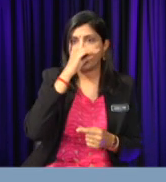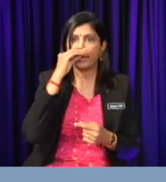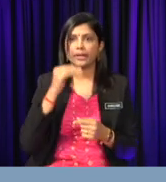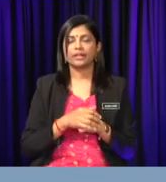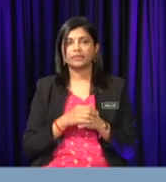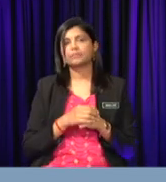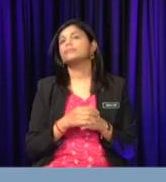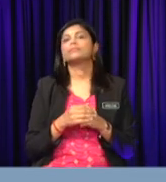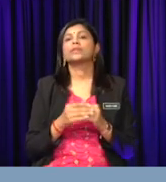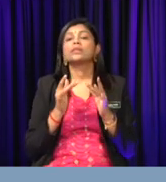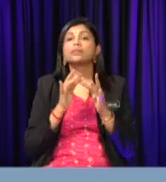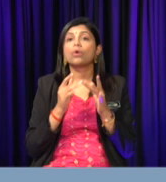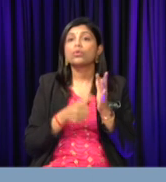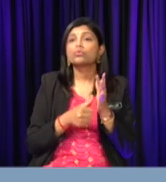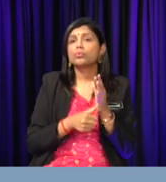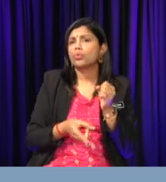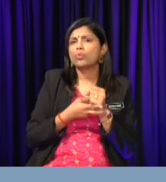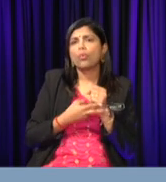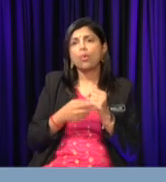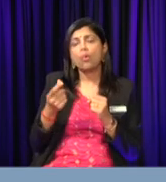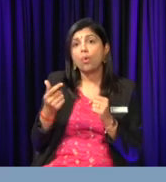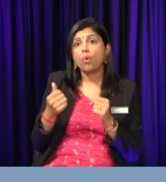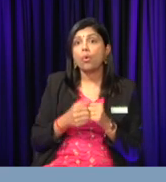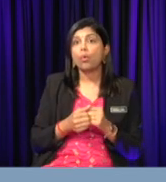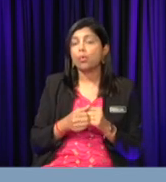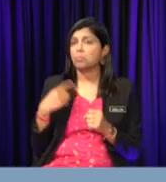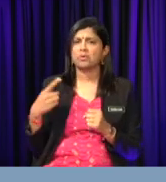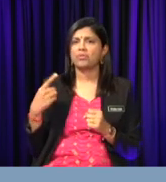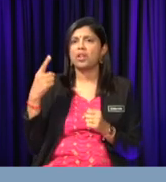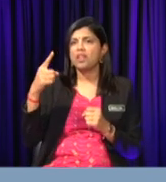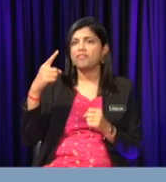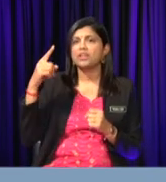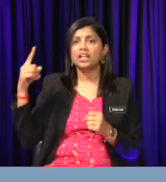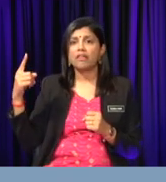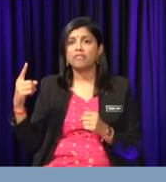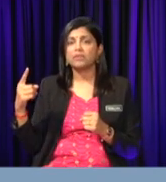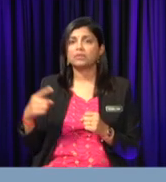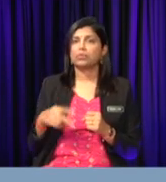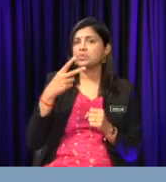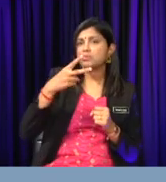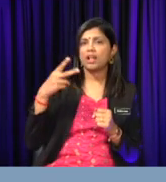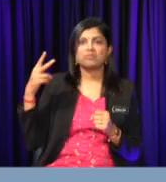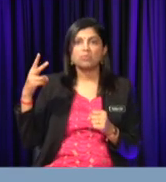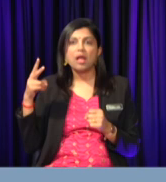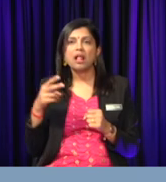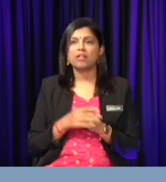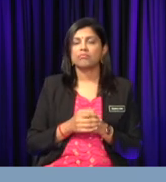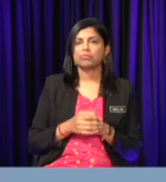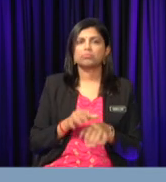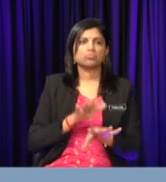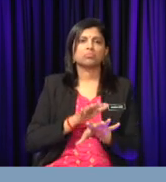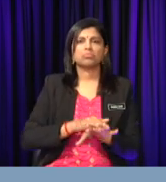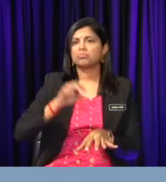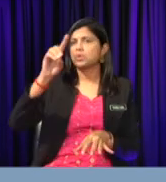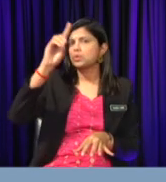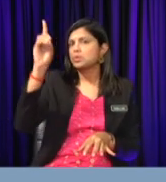of offers, like the 11/11 sale and the 12/12 sales and all. You get so much of offers and discounts. So I think they